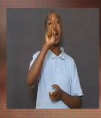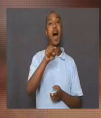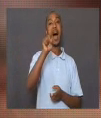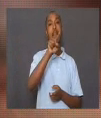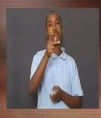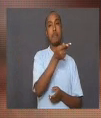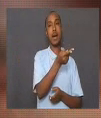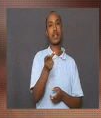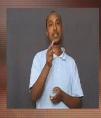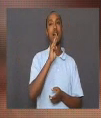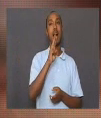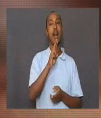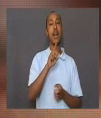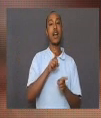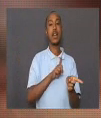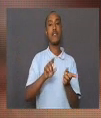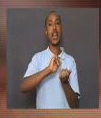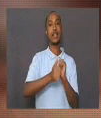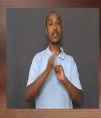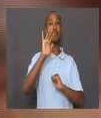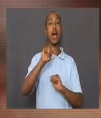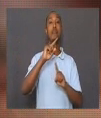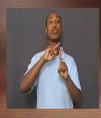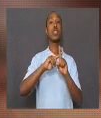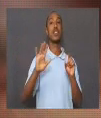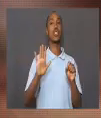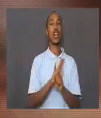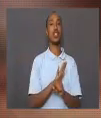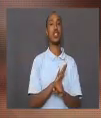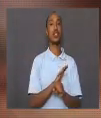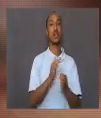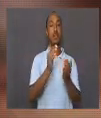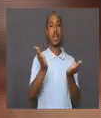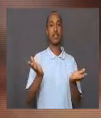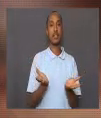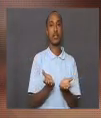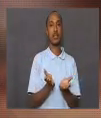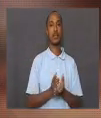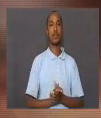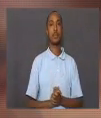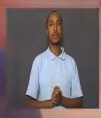Alpha particles are deflected by positively charged plates.